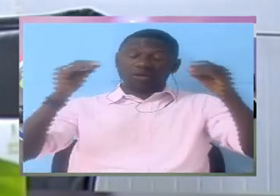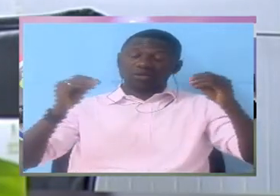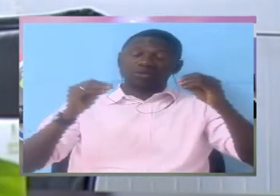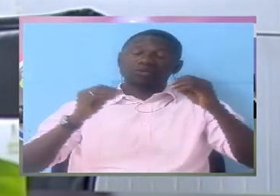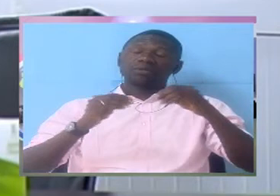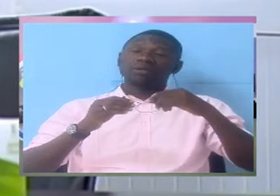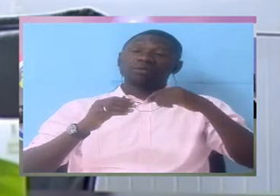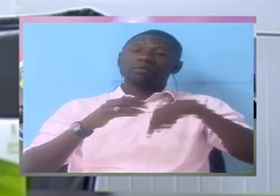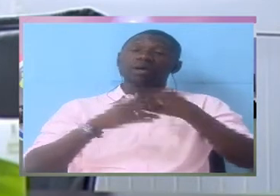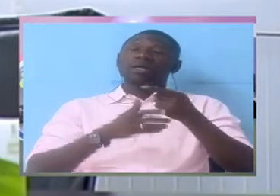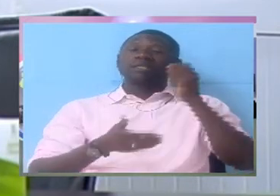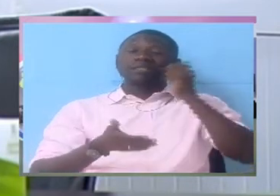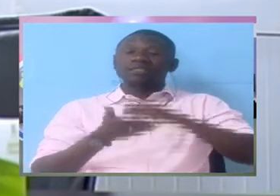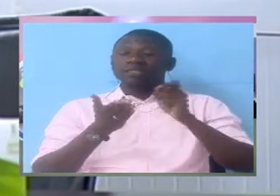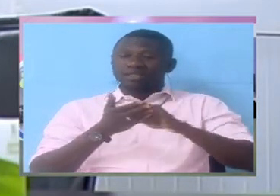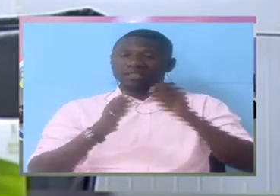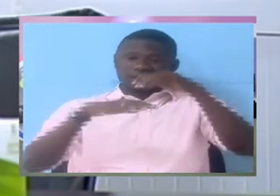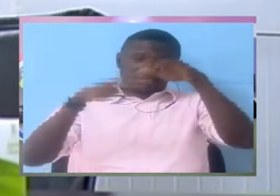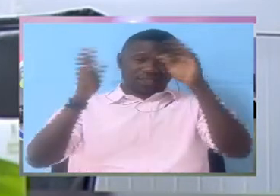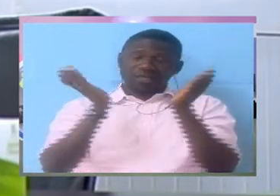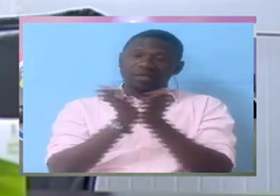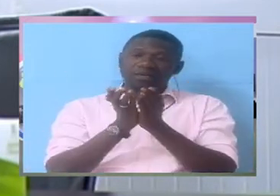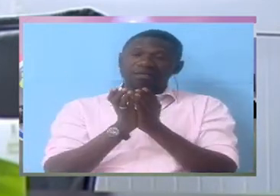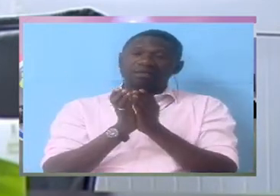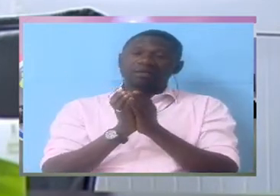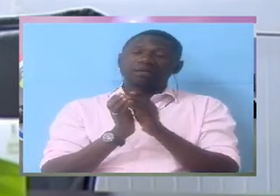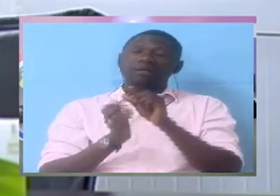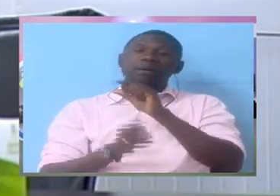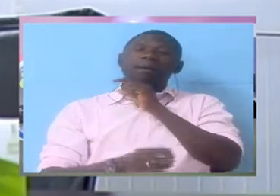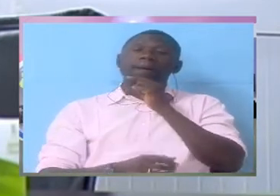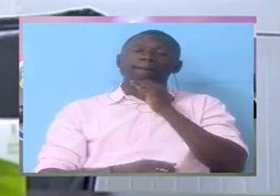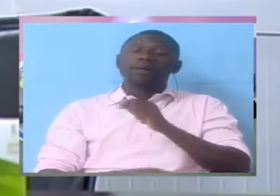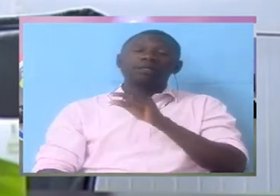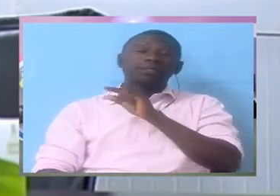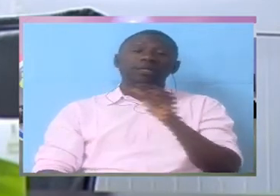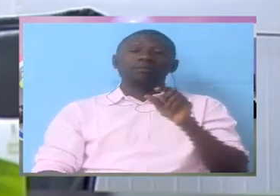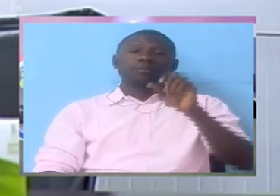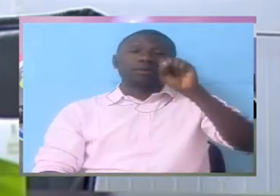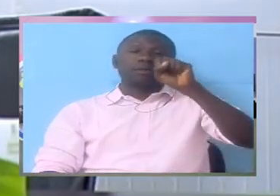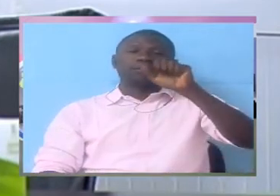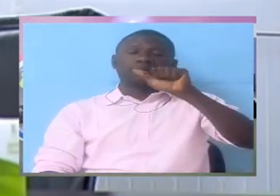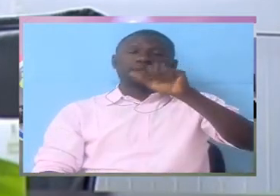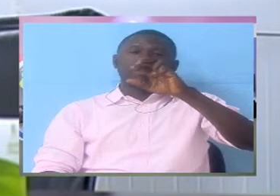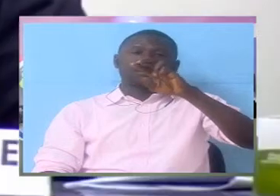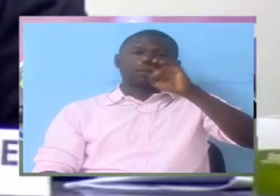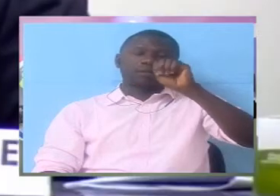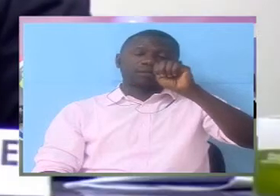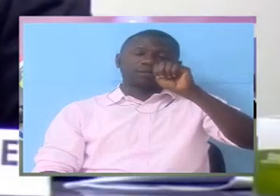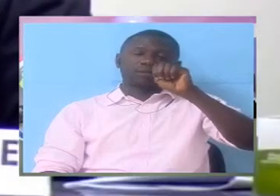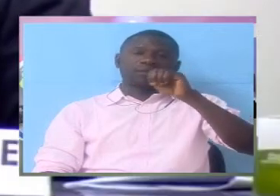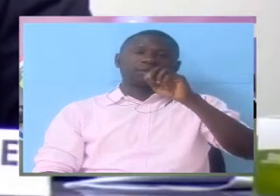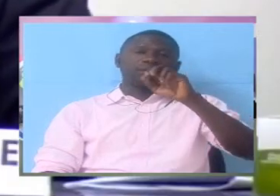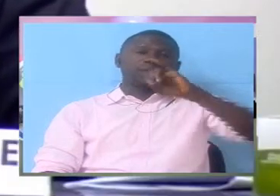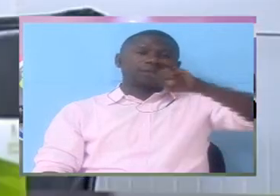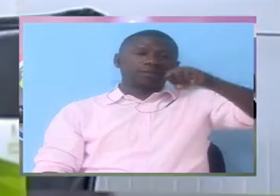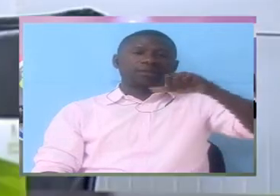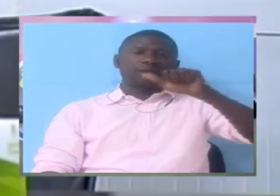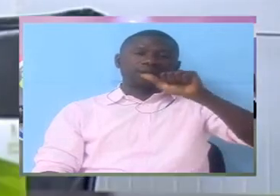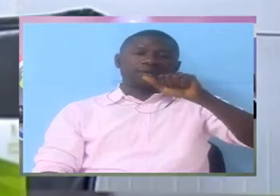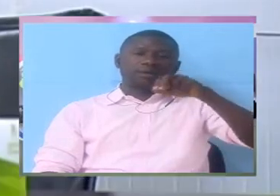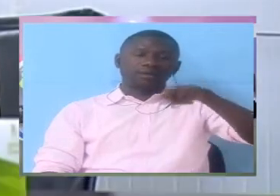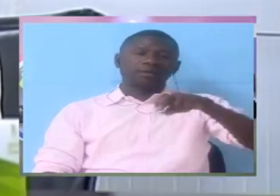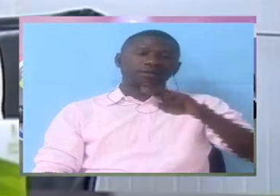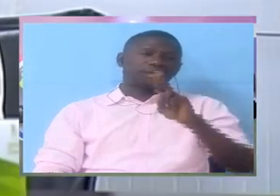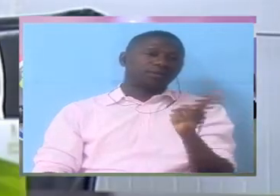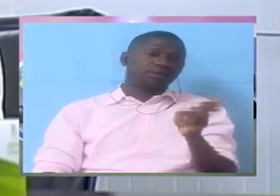menketa alifaluti menu marta bankola kulola ikasida ming iladu kula nyatun kome kafaya Sara Janha. I will not come here